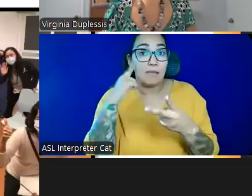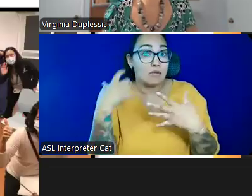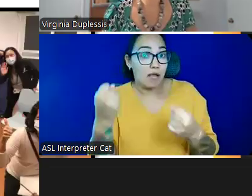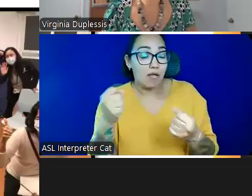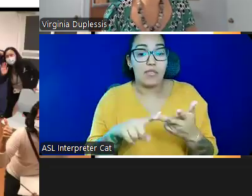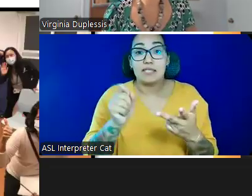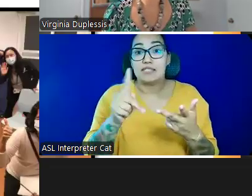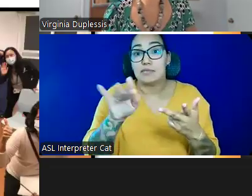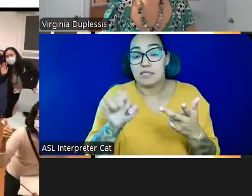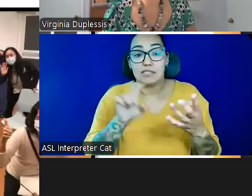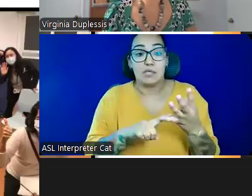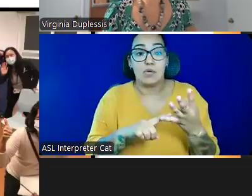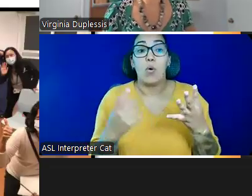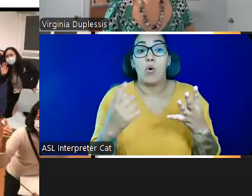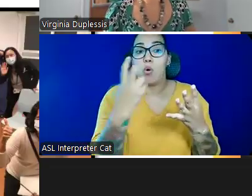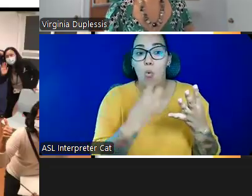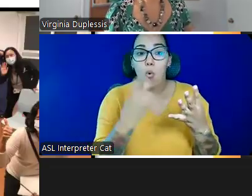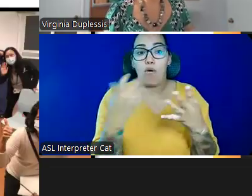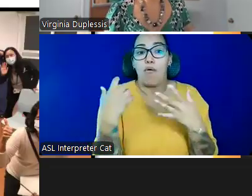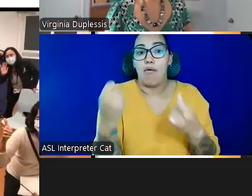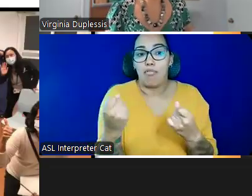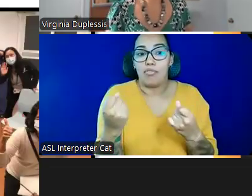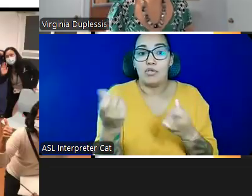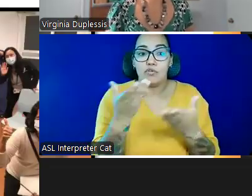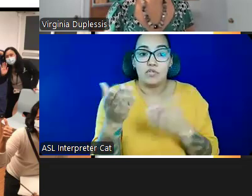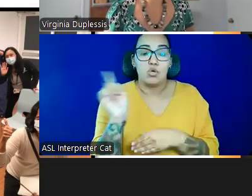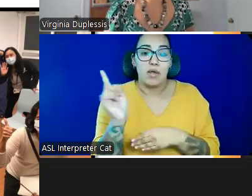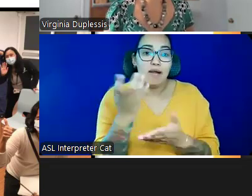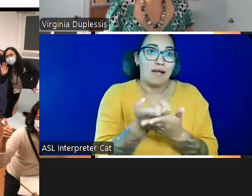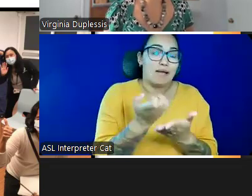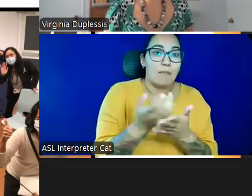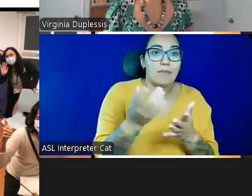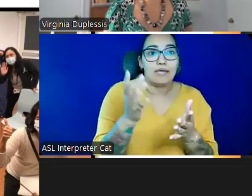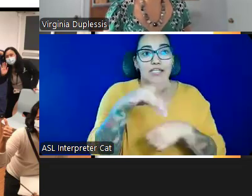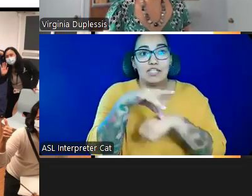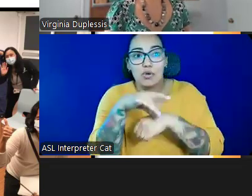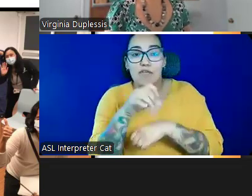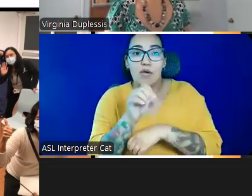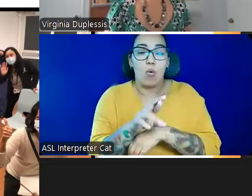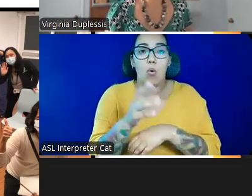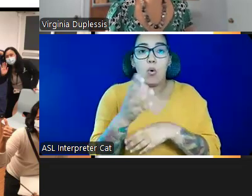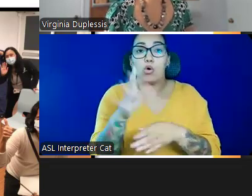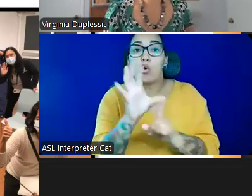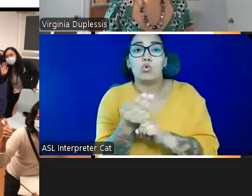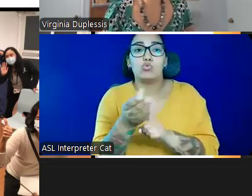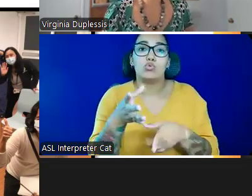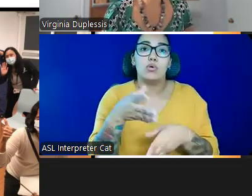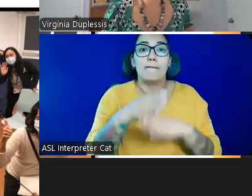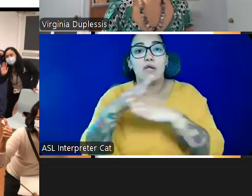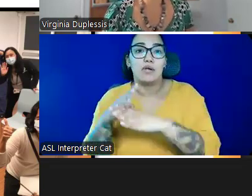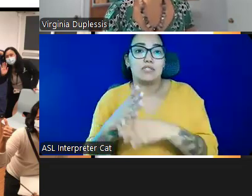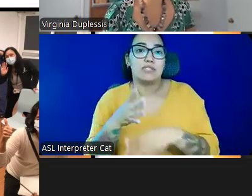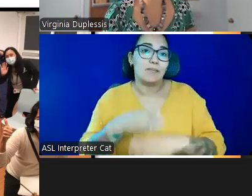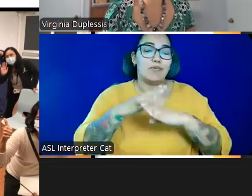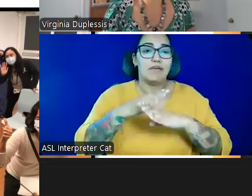health services in areas where economic, geographic, or cultural barriers can limit access to affordable healthcare